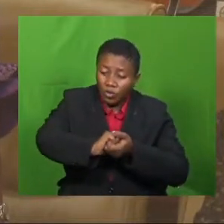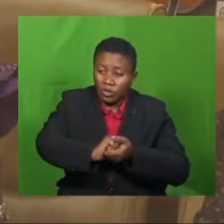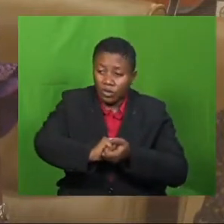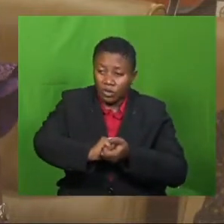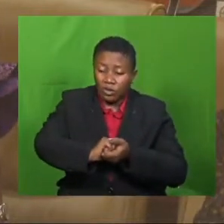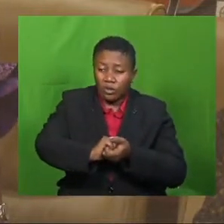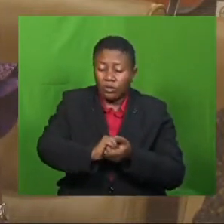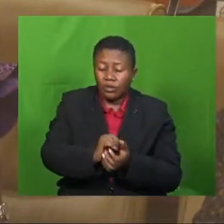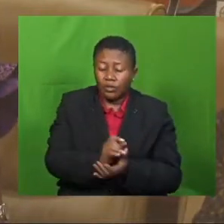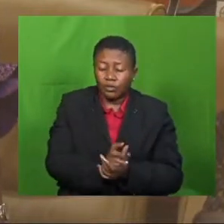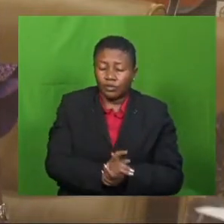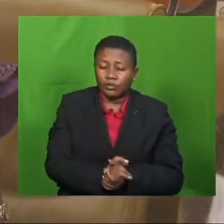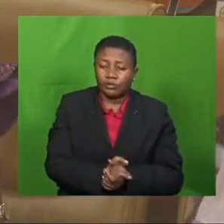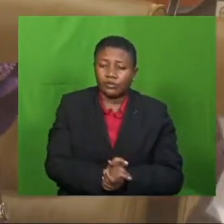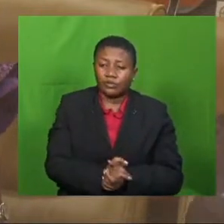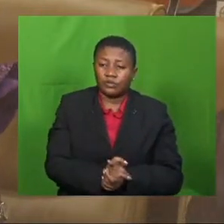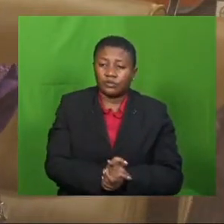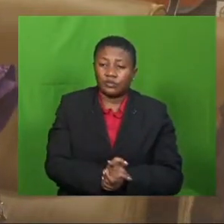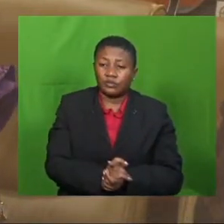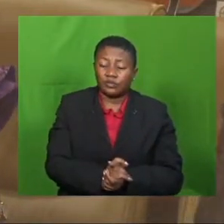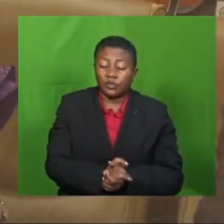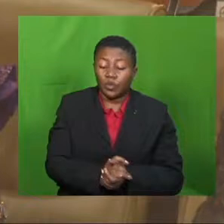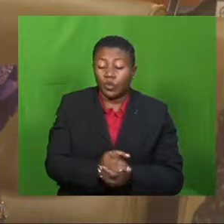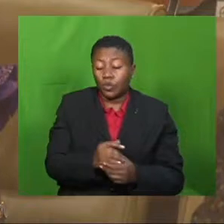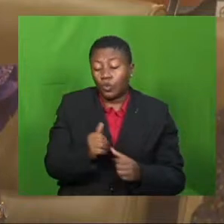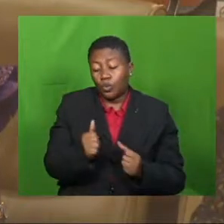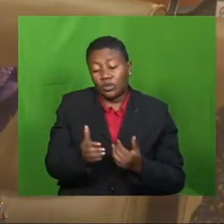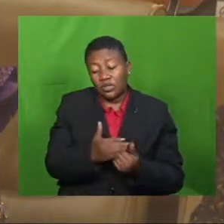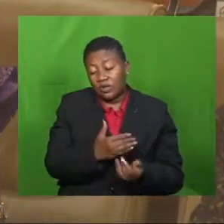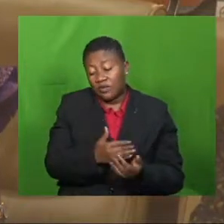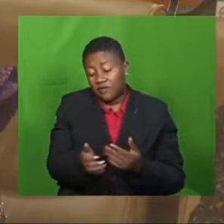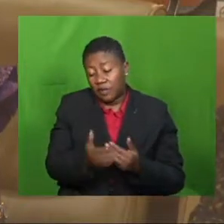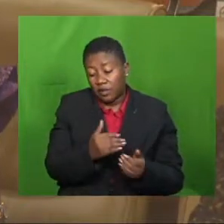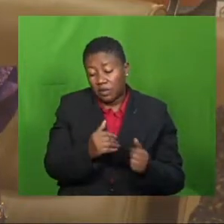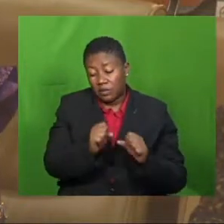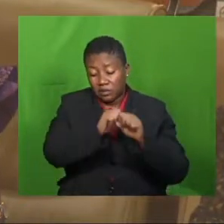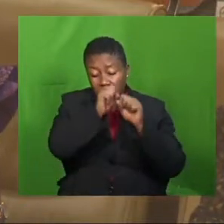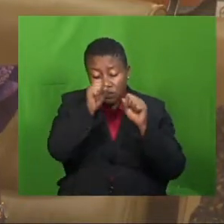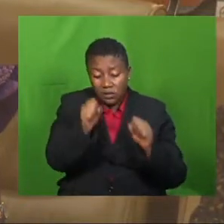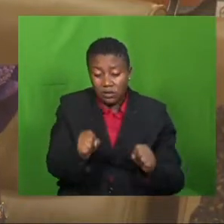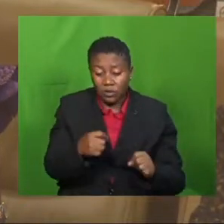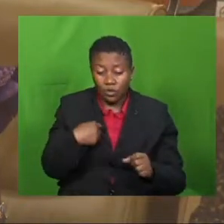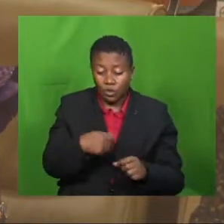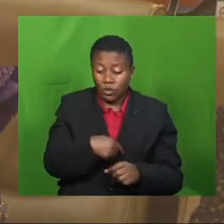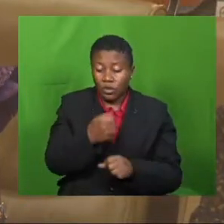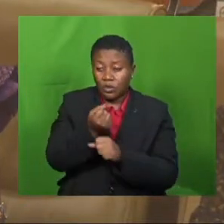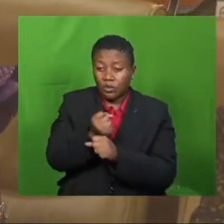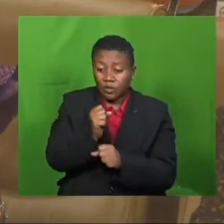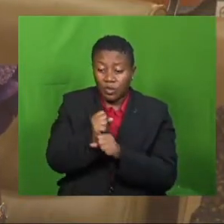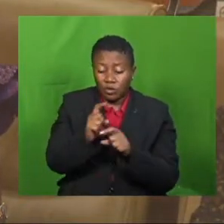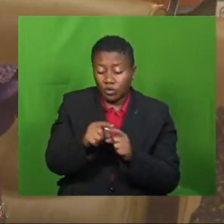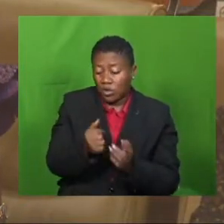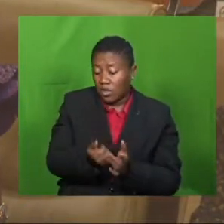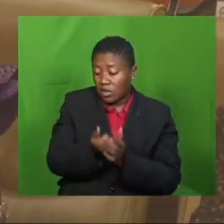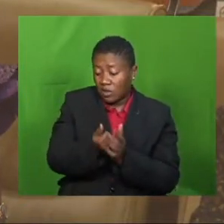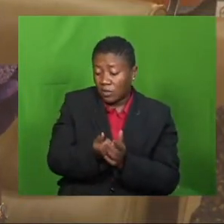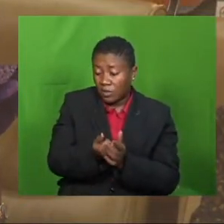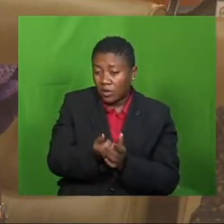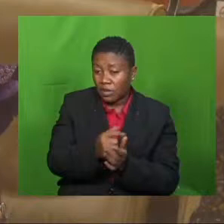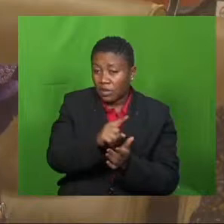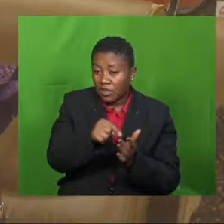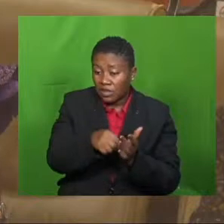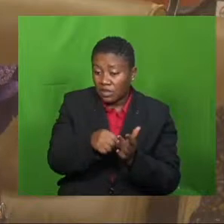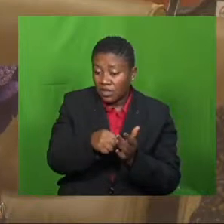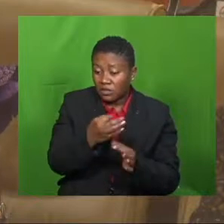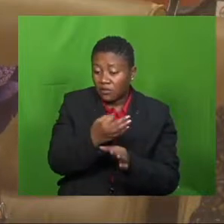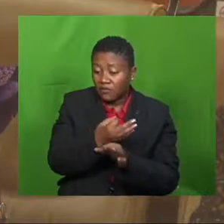across the continent. Whichever system we put in place to facilitate this free trade area